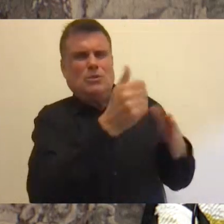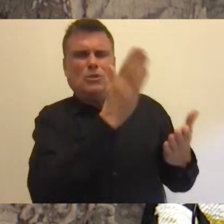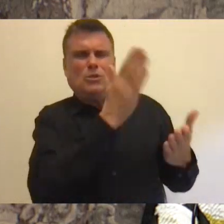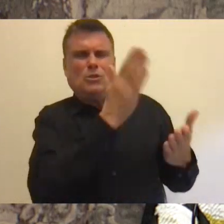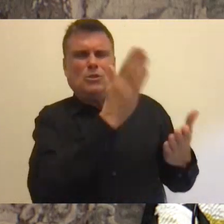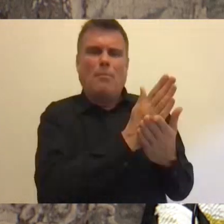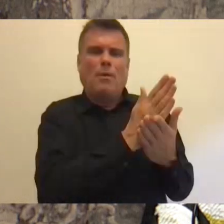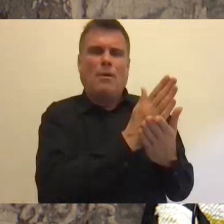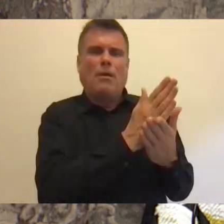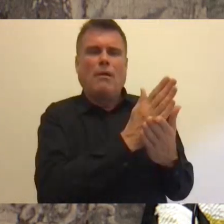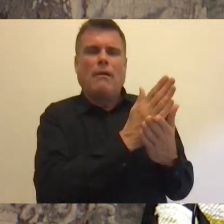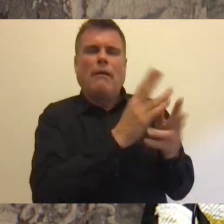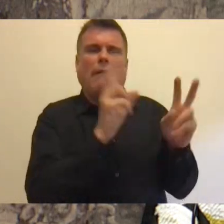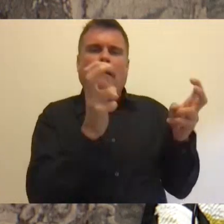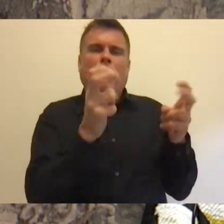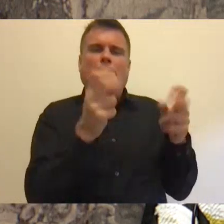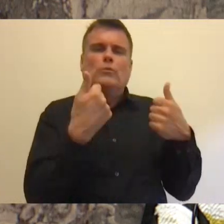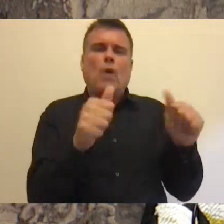achieve reconciliation?